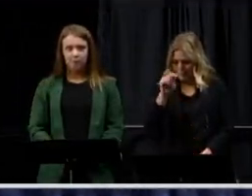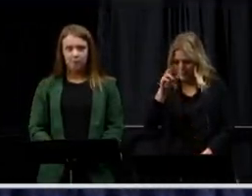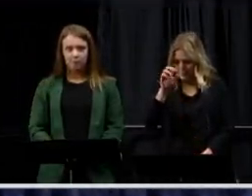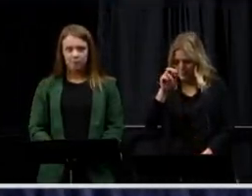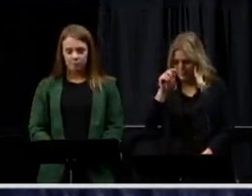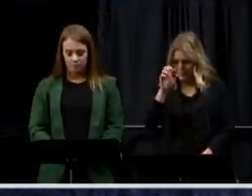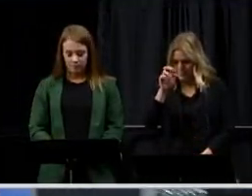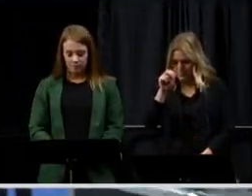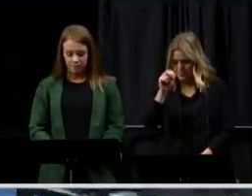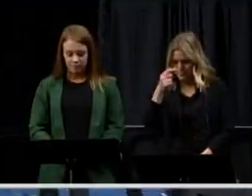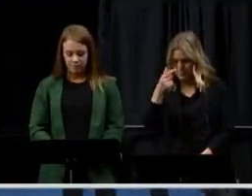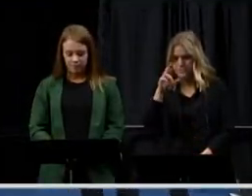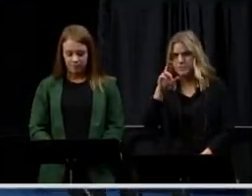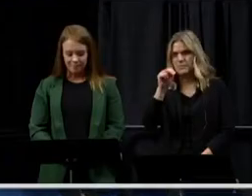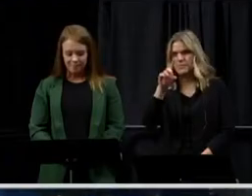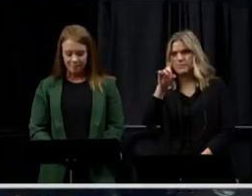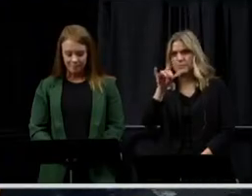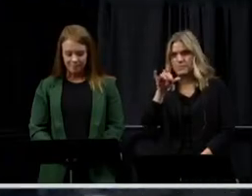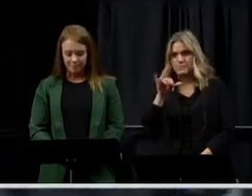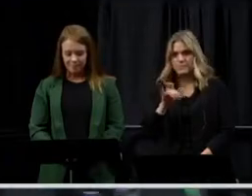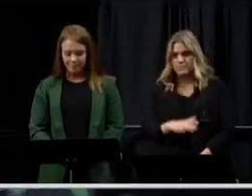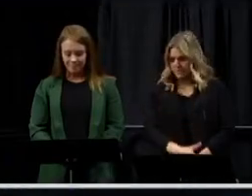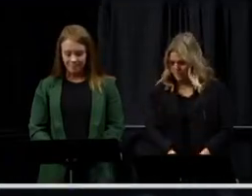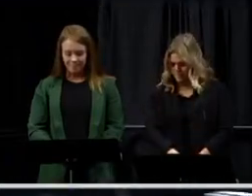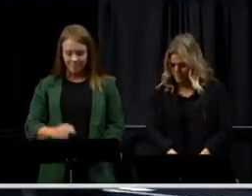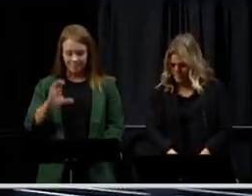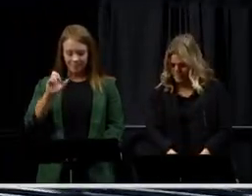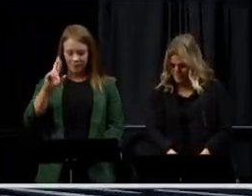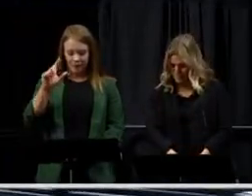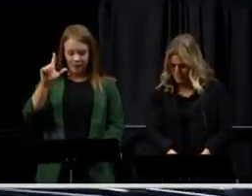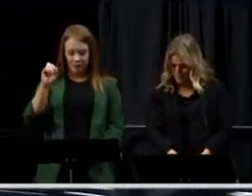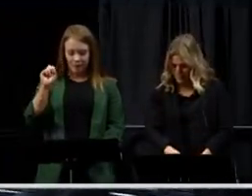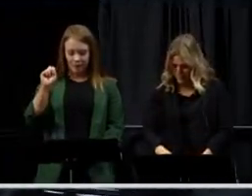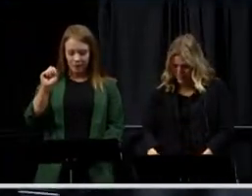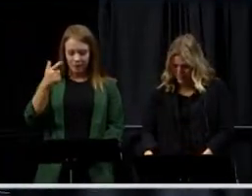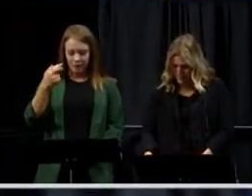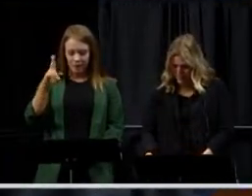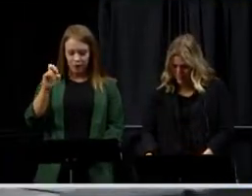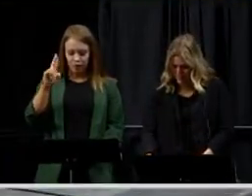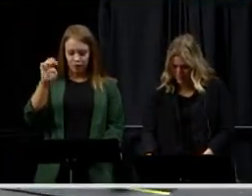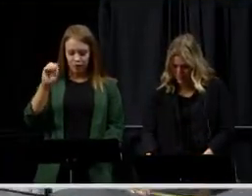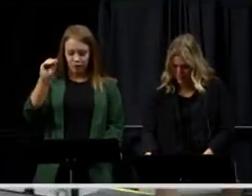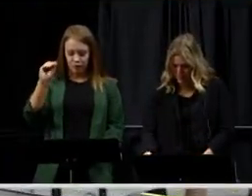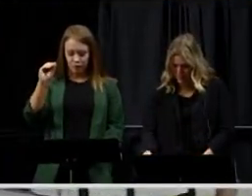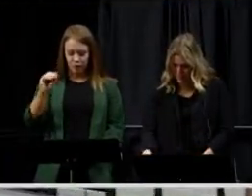Trenton French Grundy. Carlos Javier Guerrero.